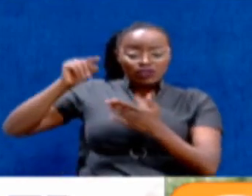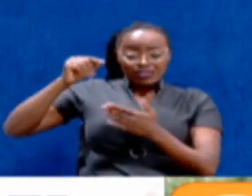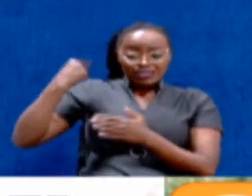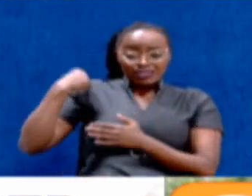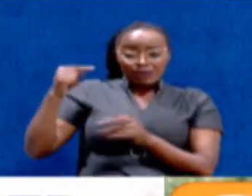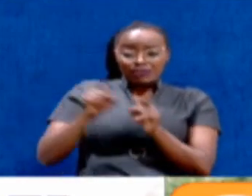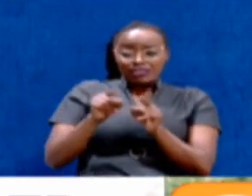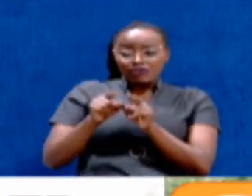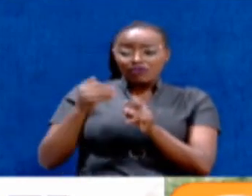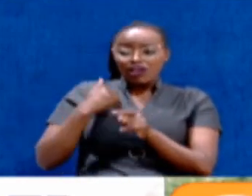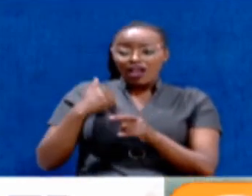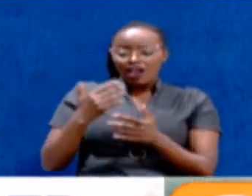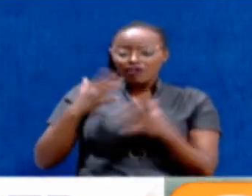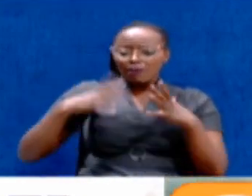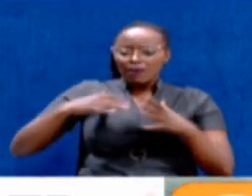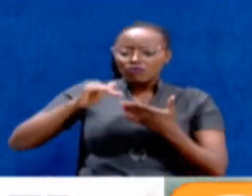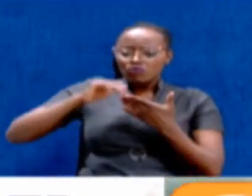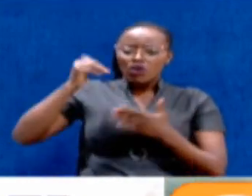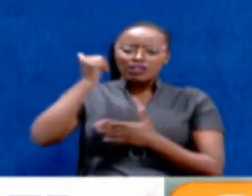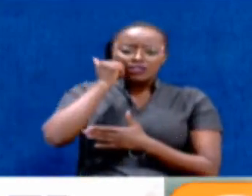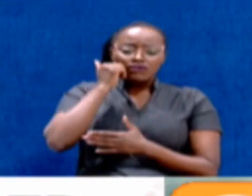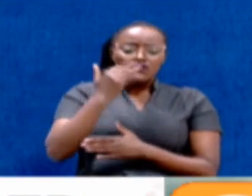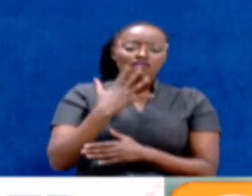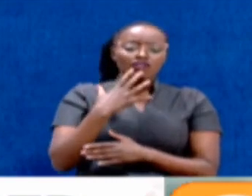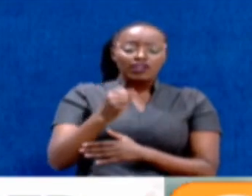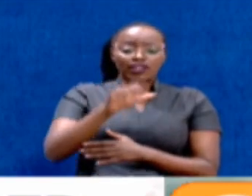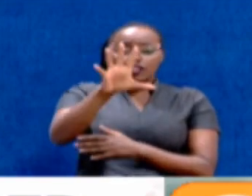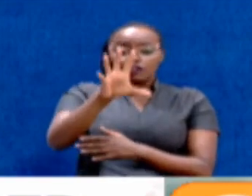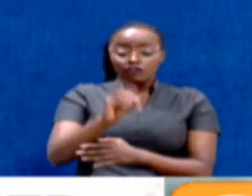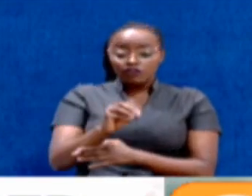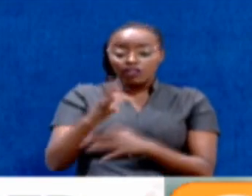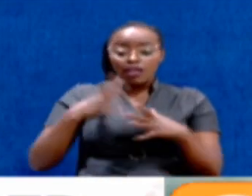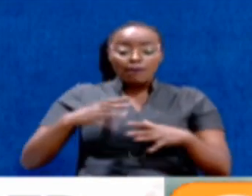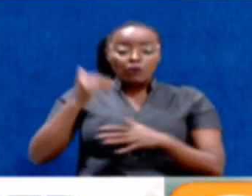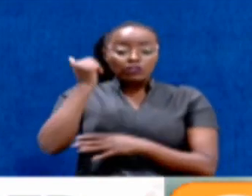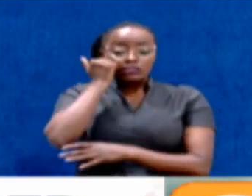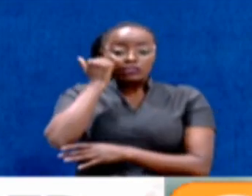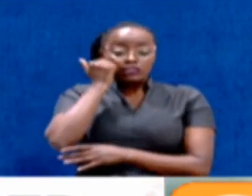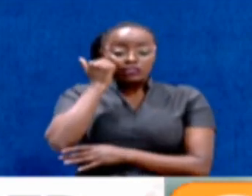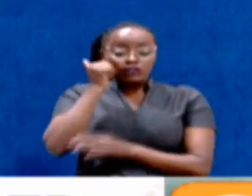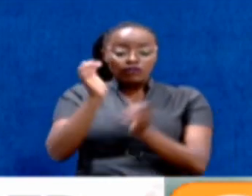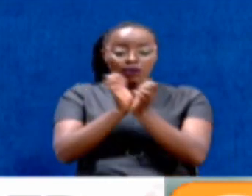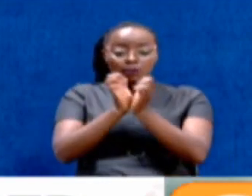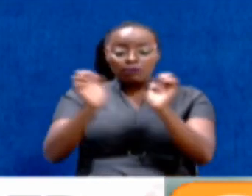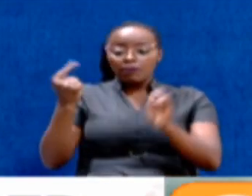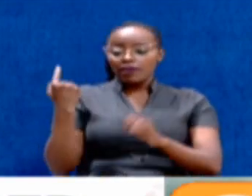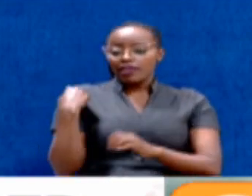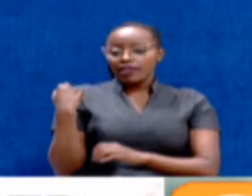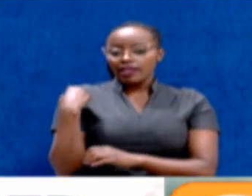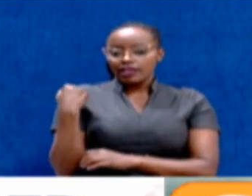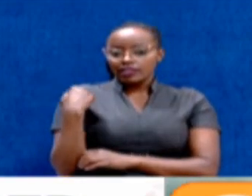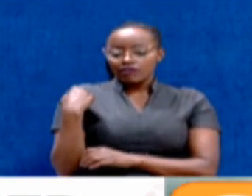growing epidemiological curve? 550 COVID-19 positive patients were released